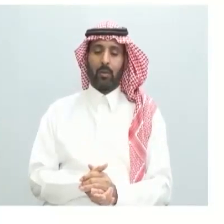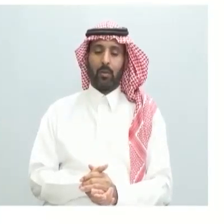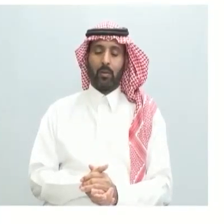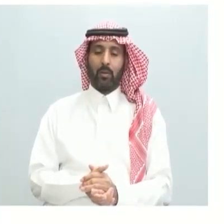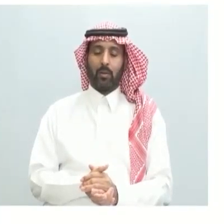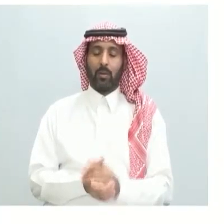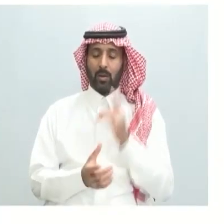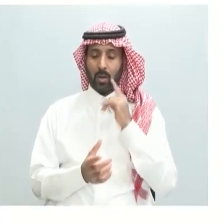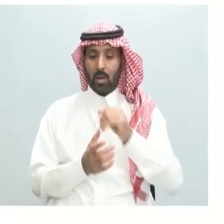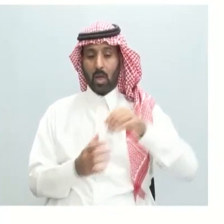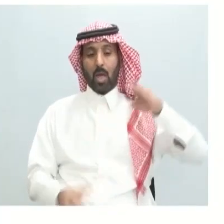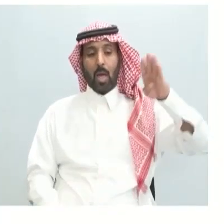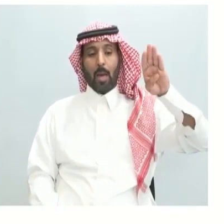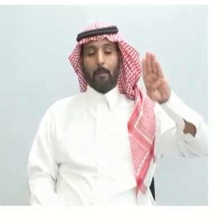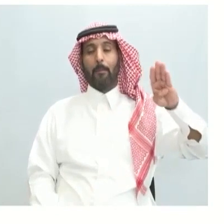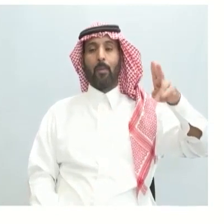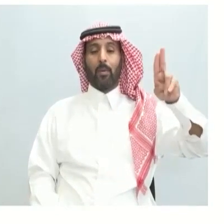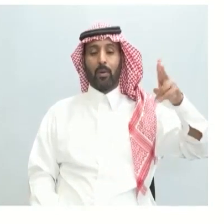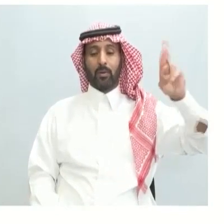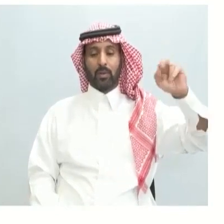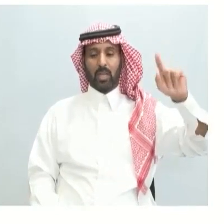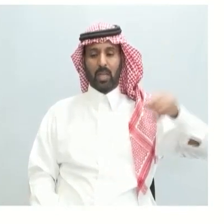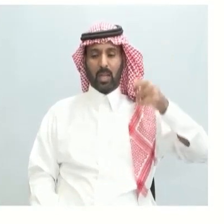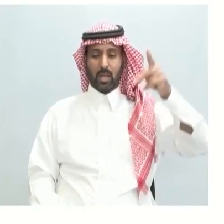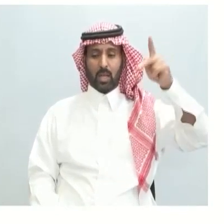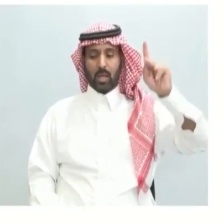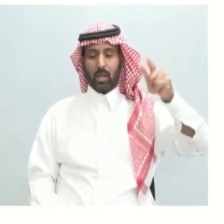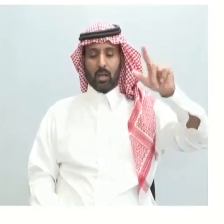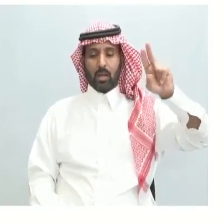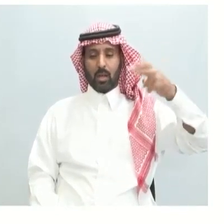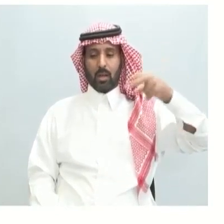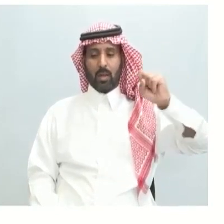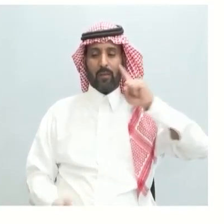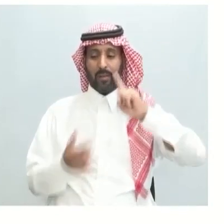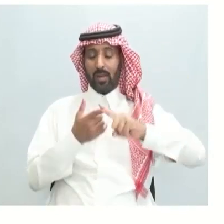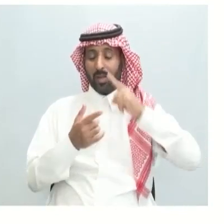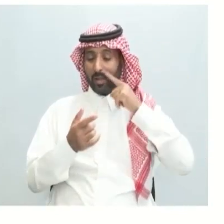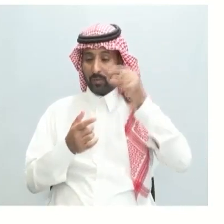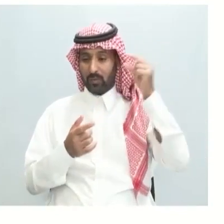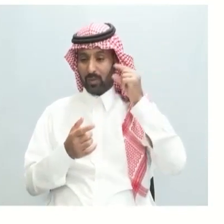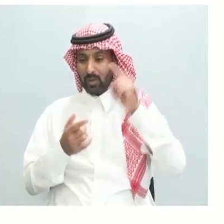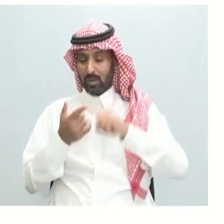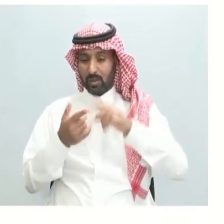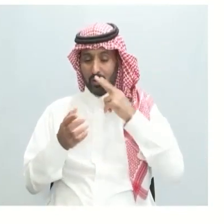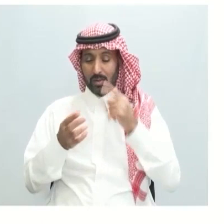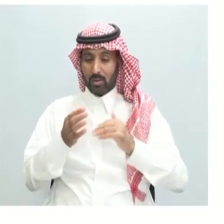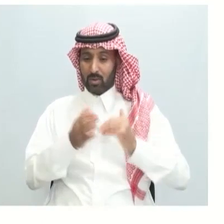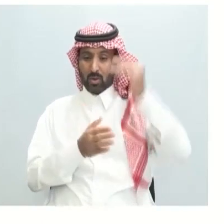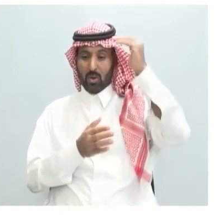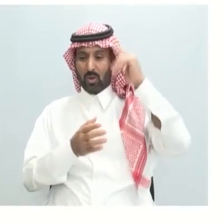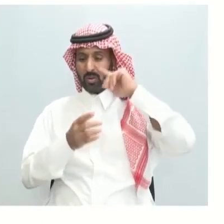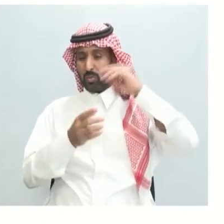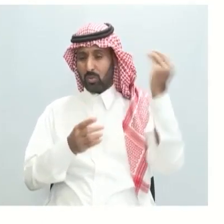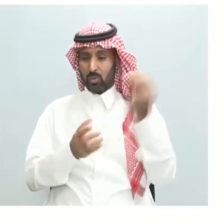Burj Khalifa, UAE. Burj Khalifa in Dubai, at 828 meters, is the tallest building